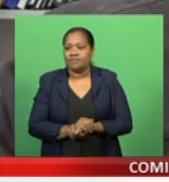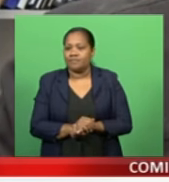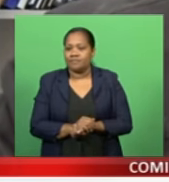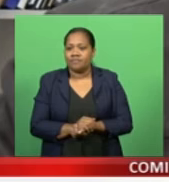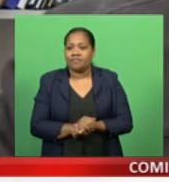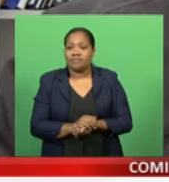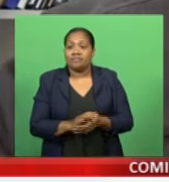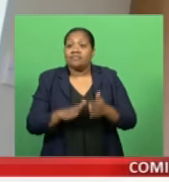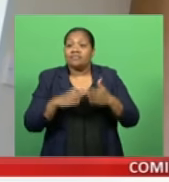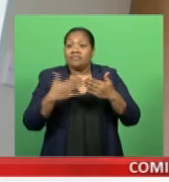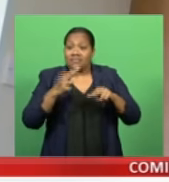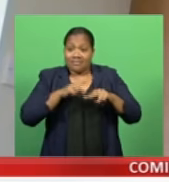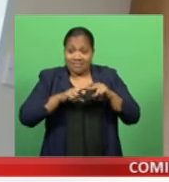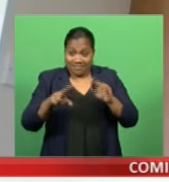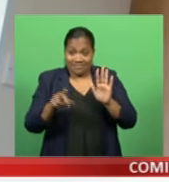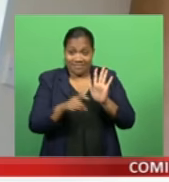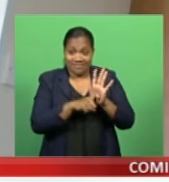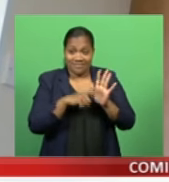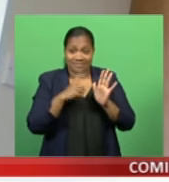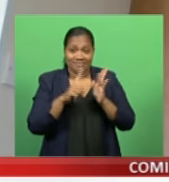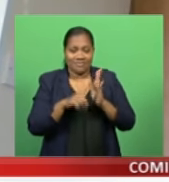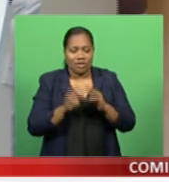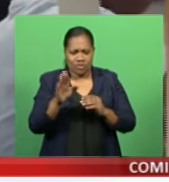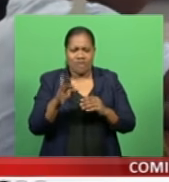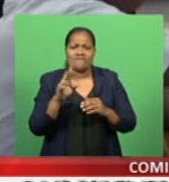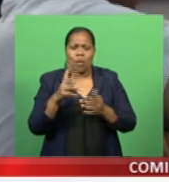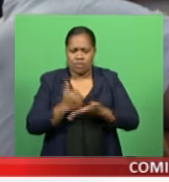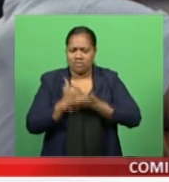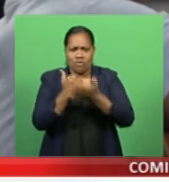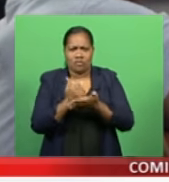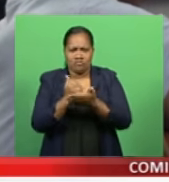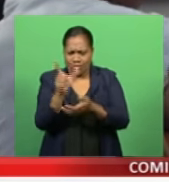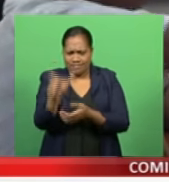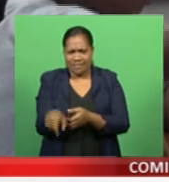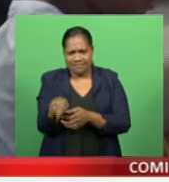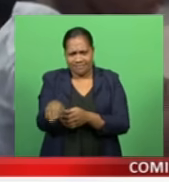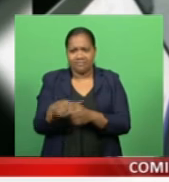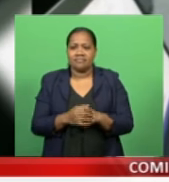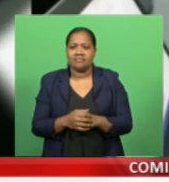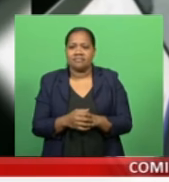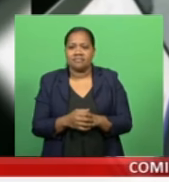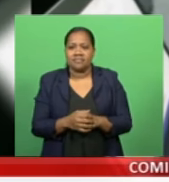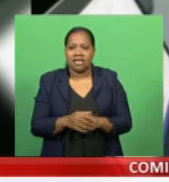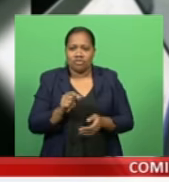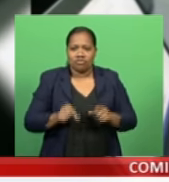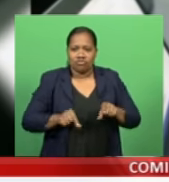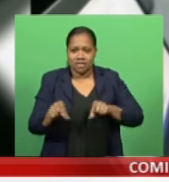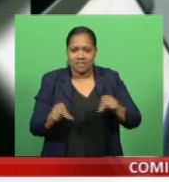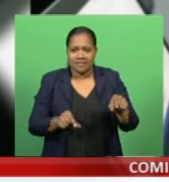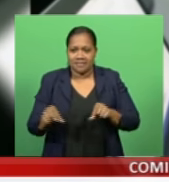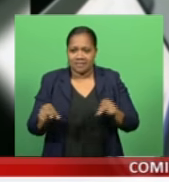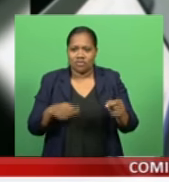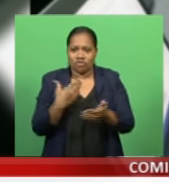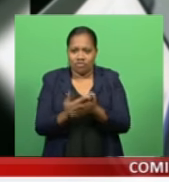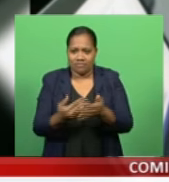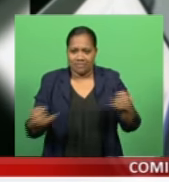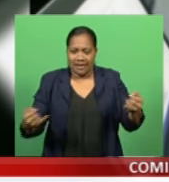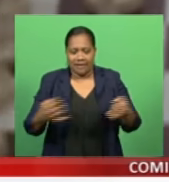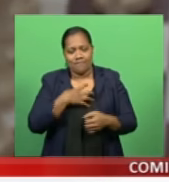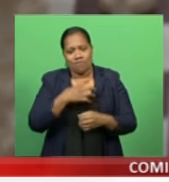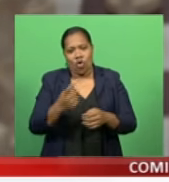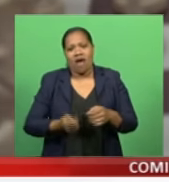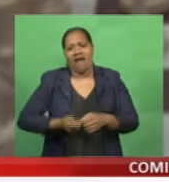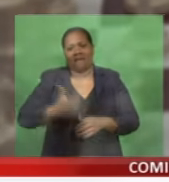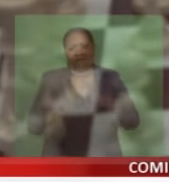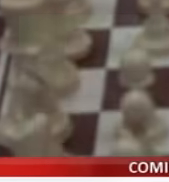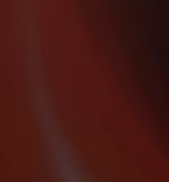Coming up, FRU pledges support for Beaumont. And chess turns to online platforms. This and more after the